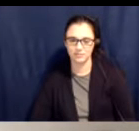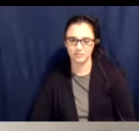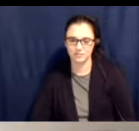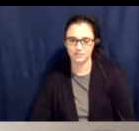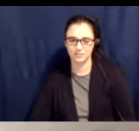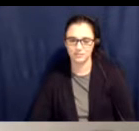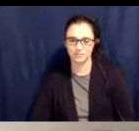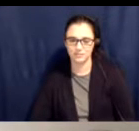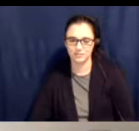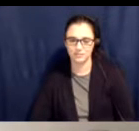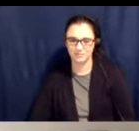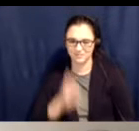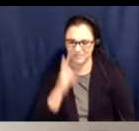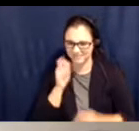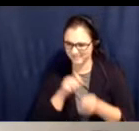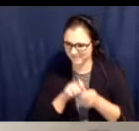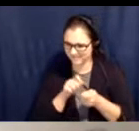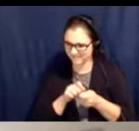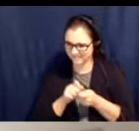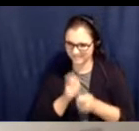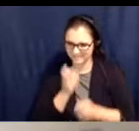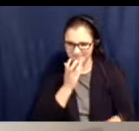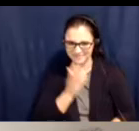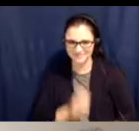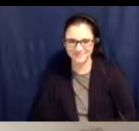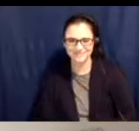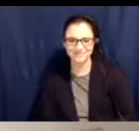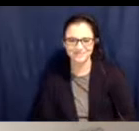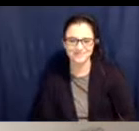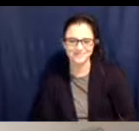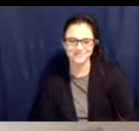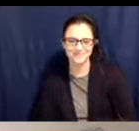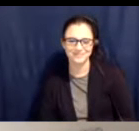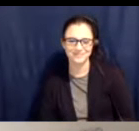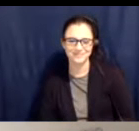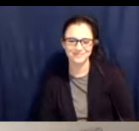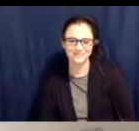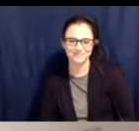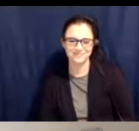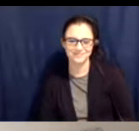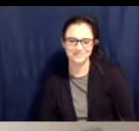Look at the detail in that. I mean, that's just,